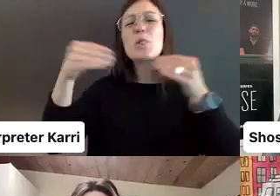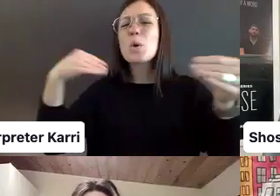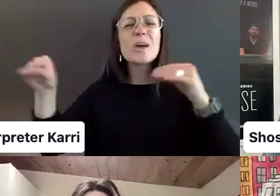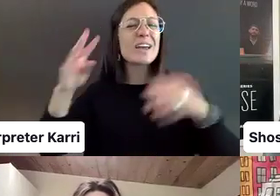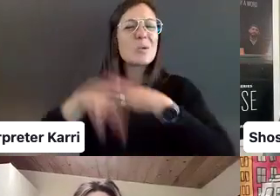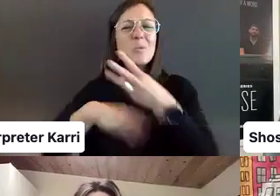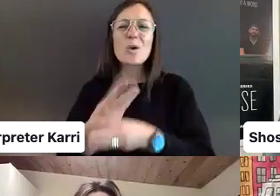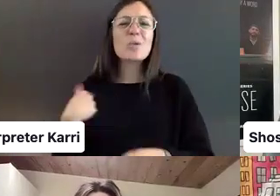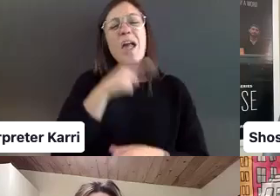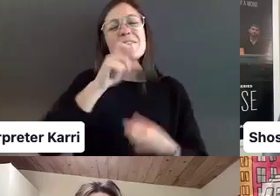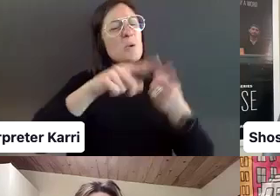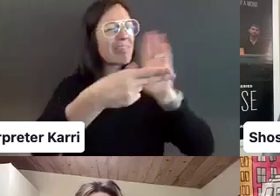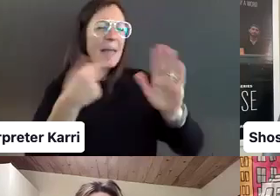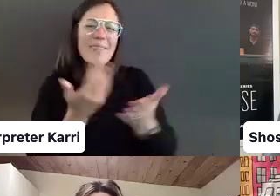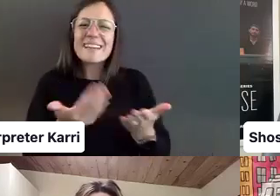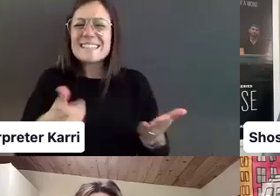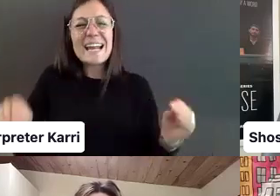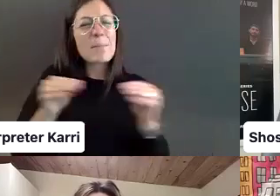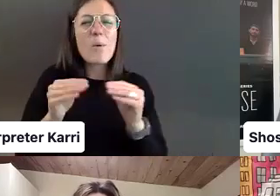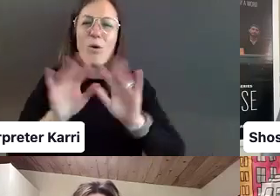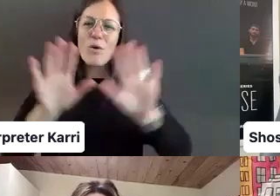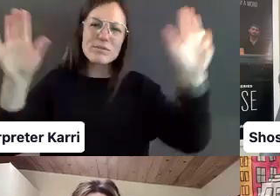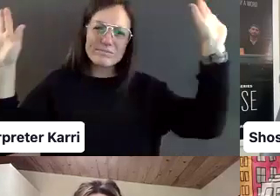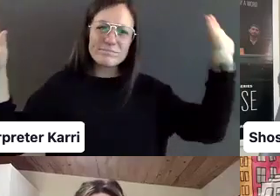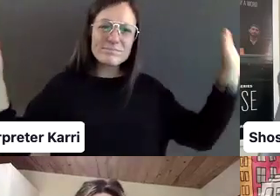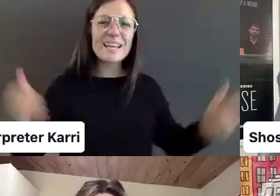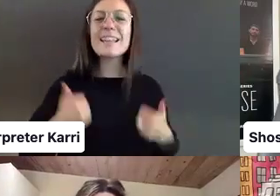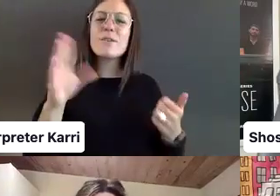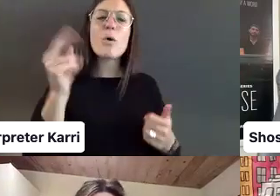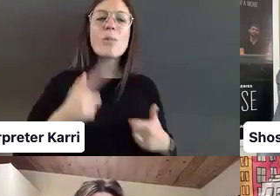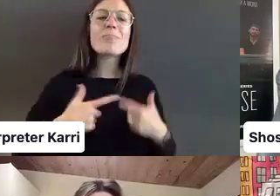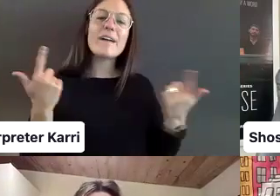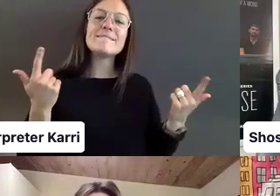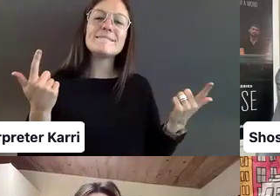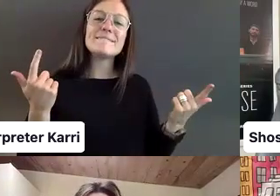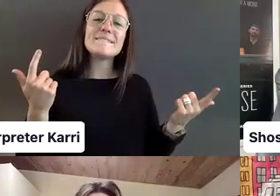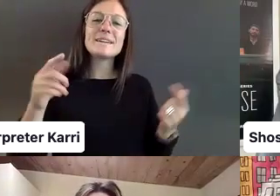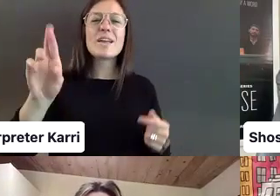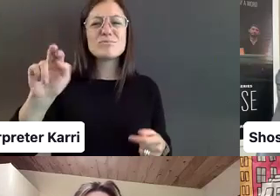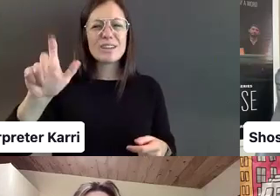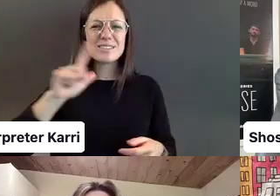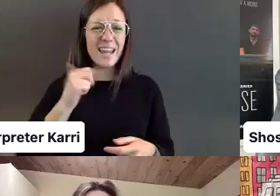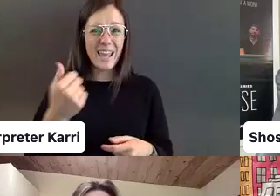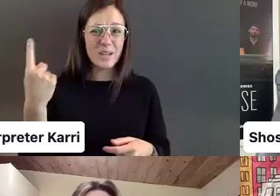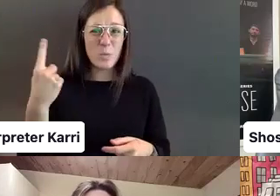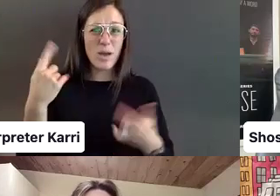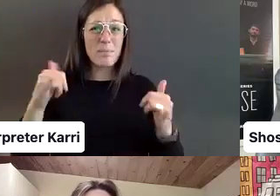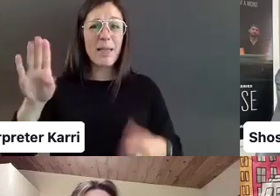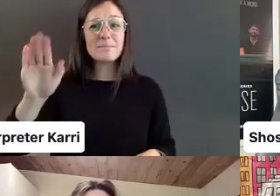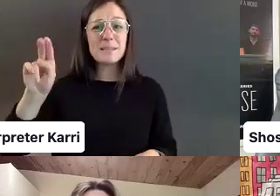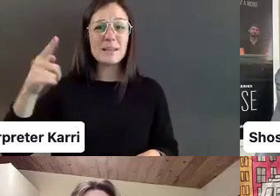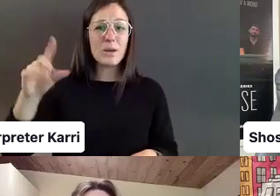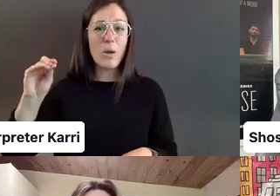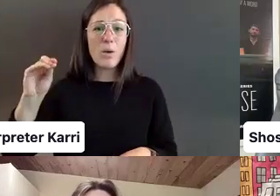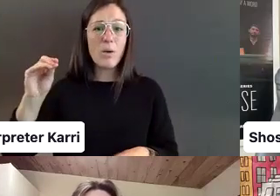have to put a label on things anymore, everyone. Live your True. life. Was anyone like playing bingo before